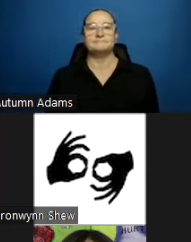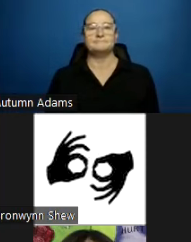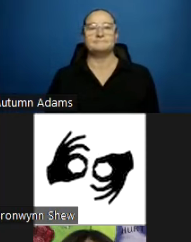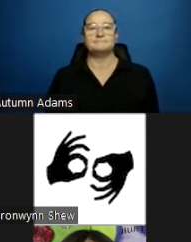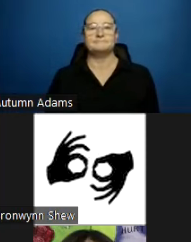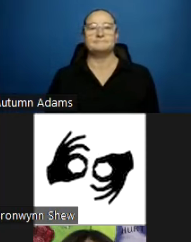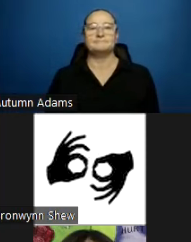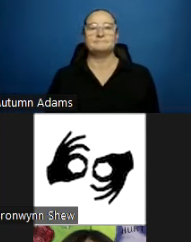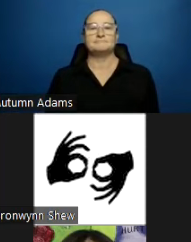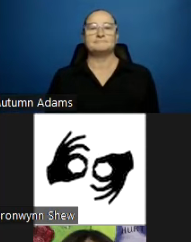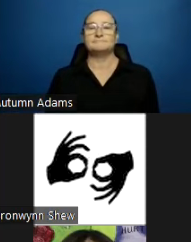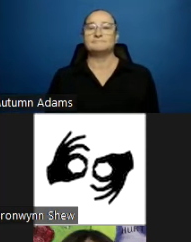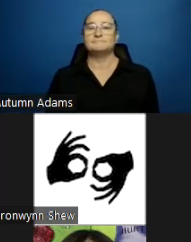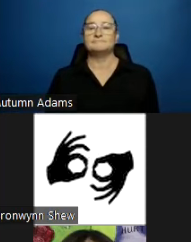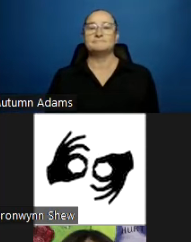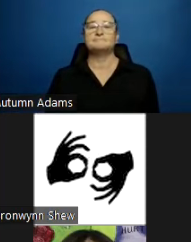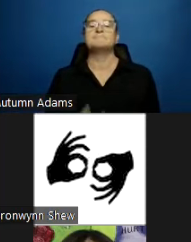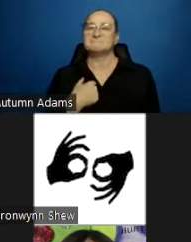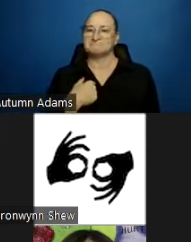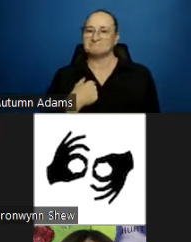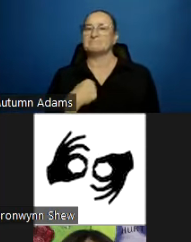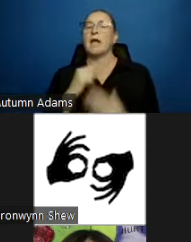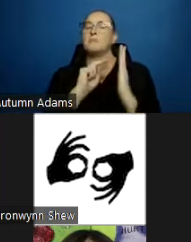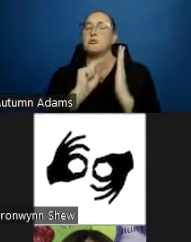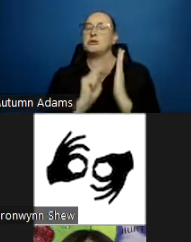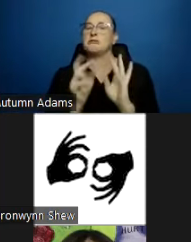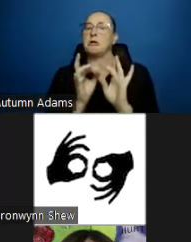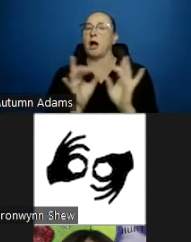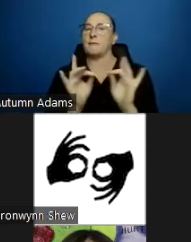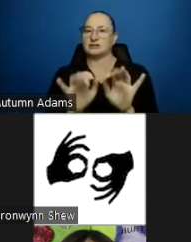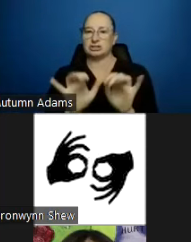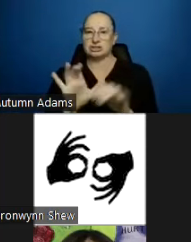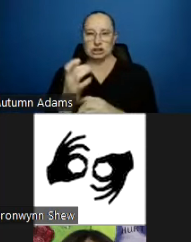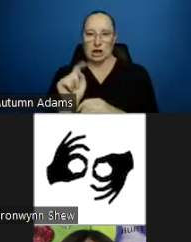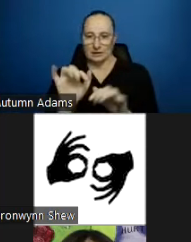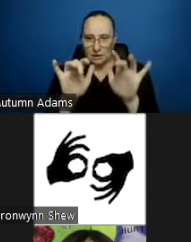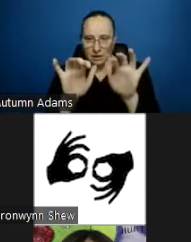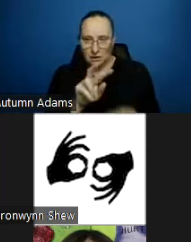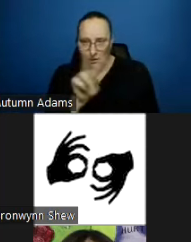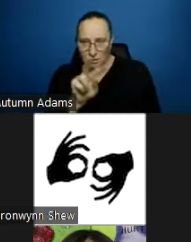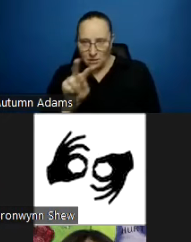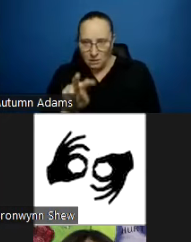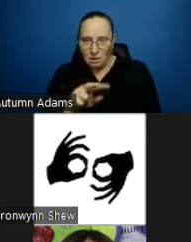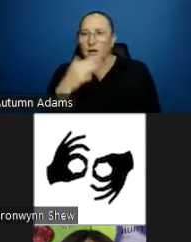Yes, and I am reading these comments as they're coming in as best I can. And